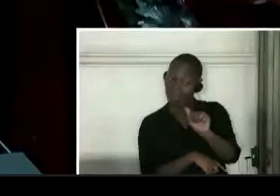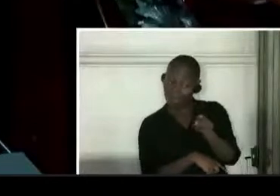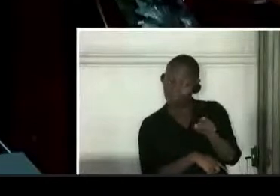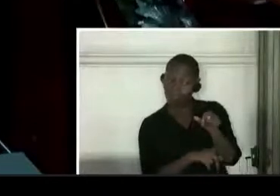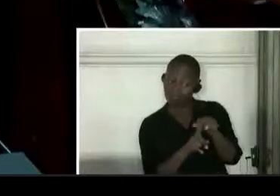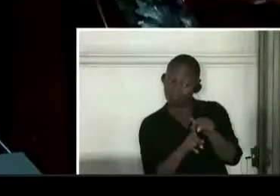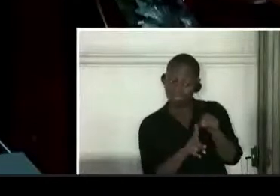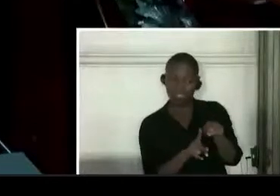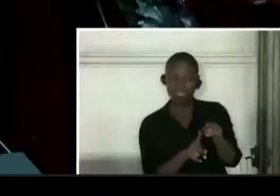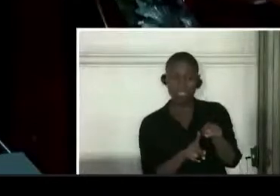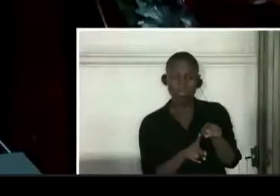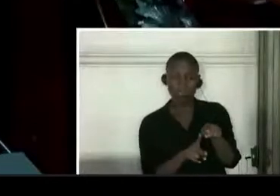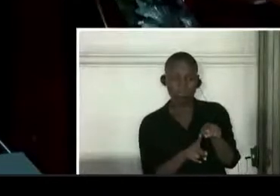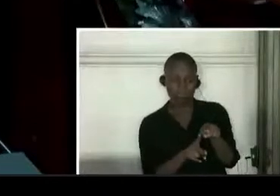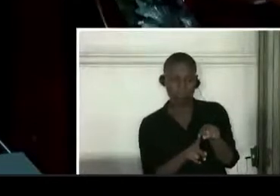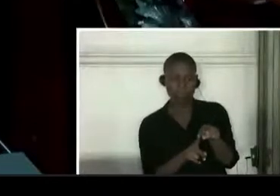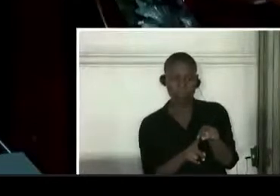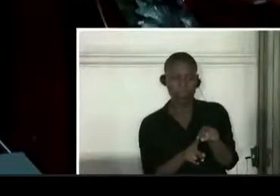it was a long